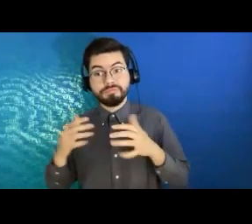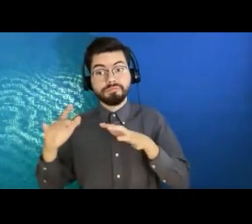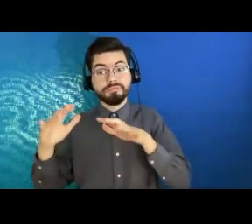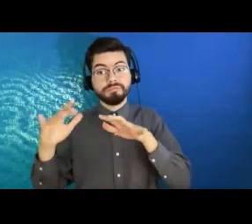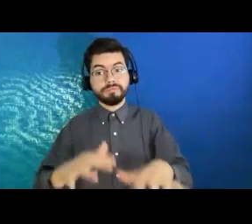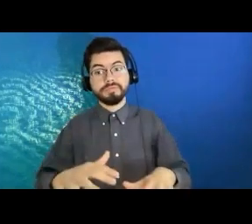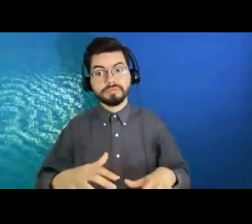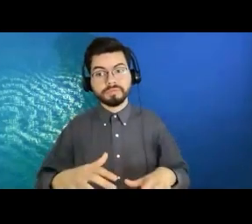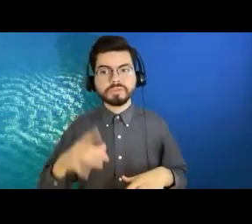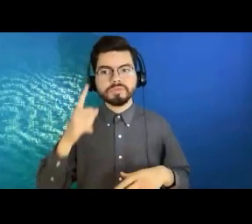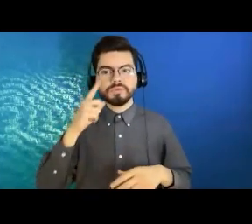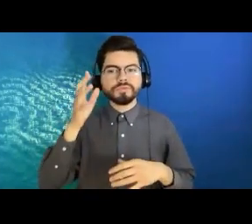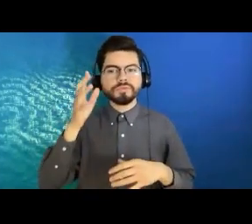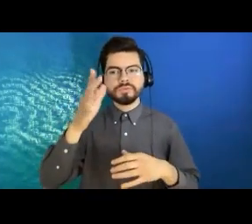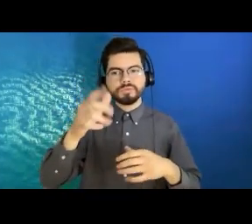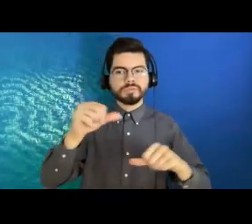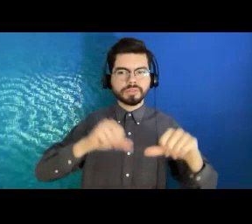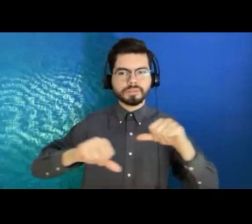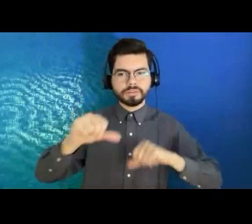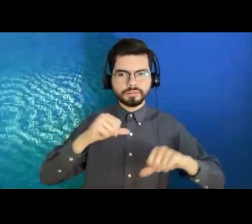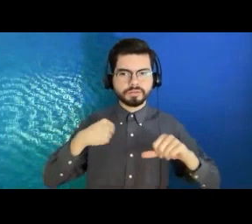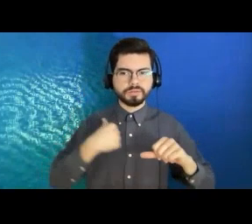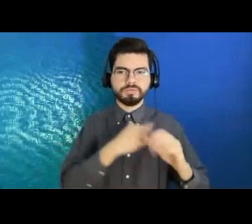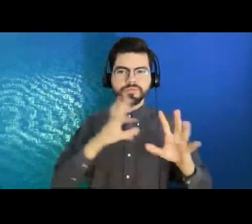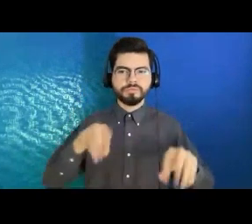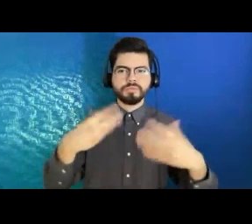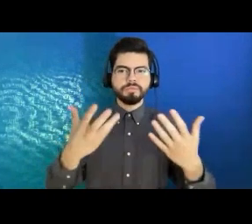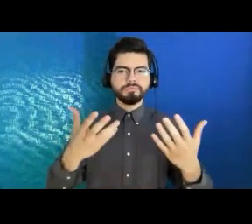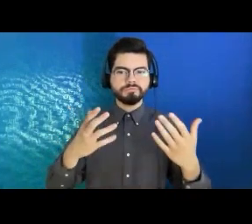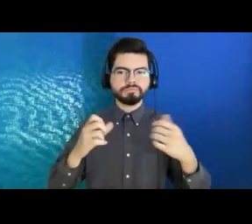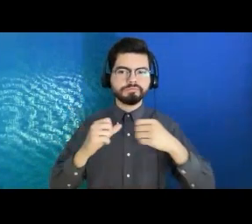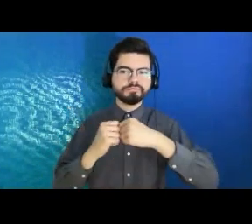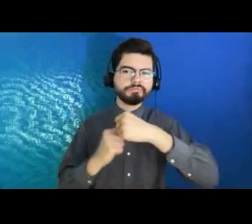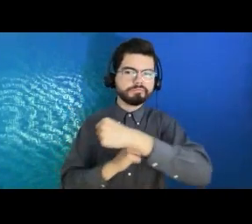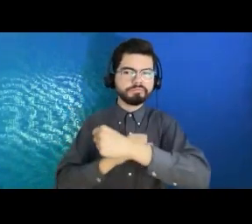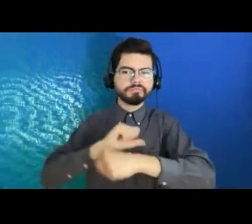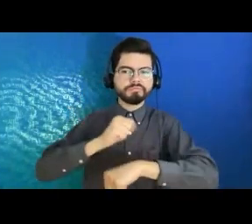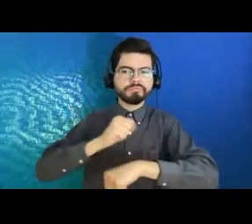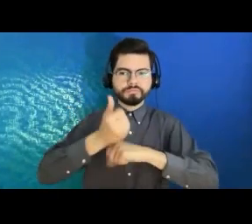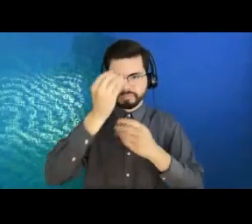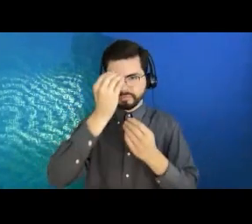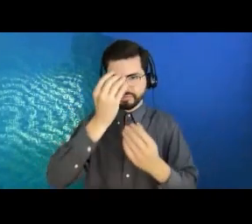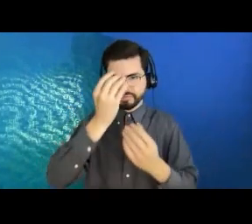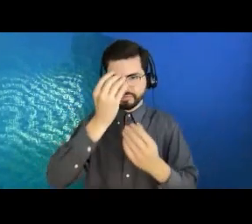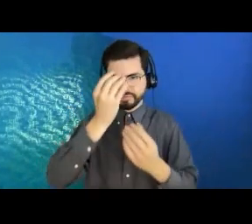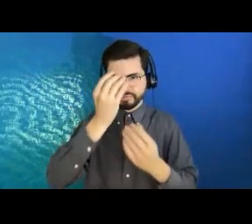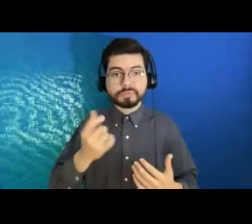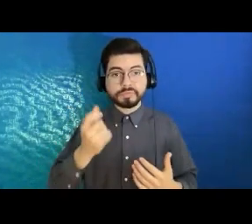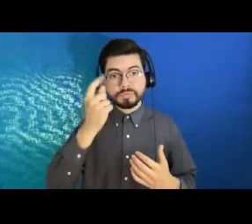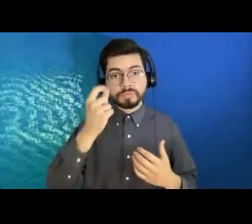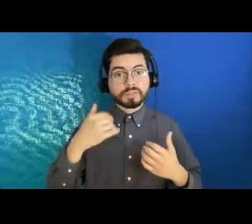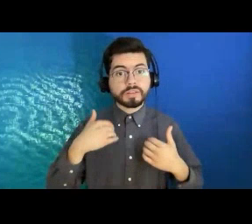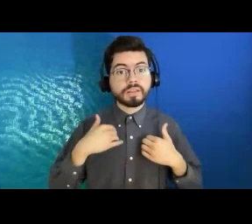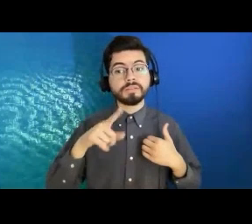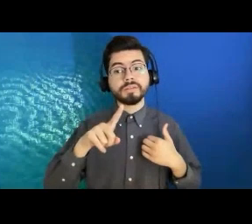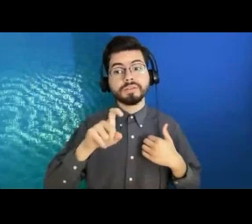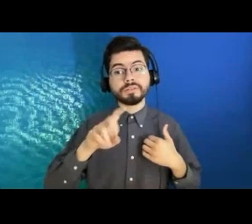but we documented 267 different species plus 1 soil type that our grizzly bears ate,